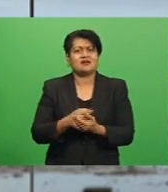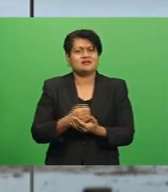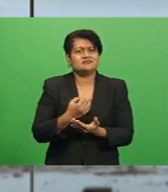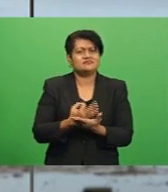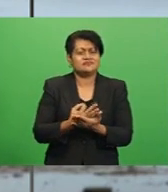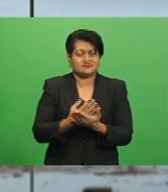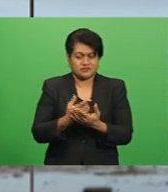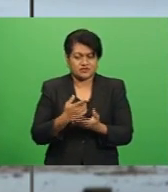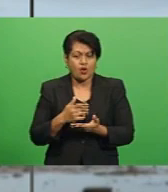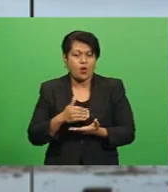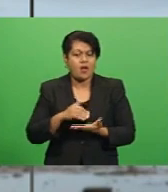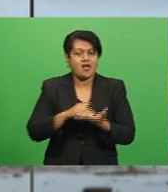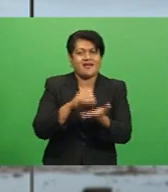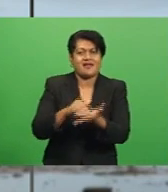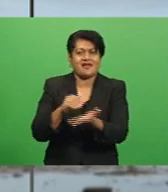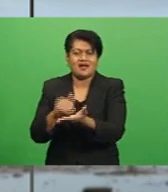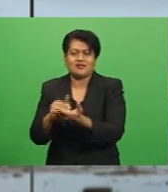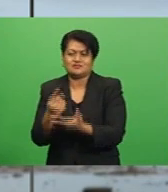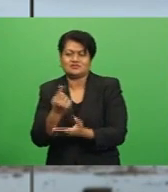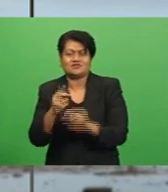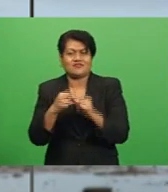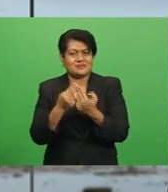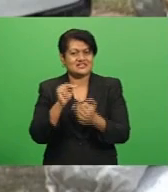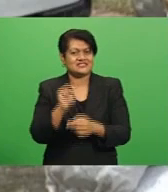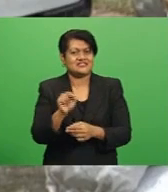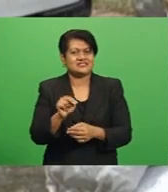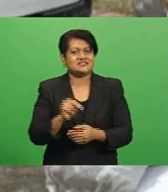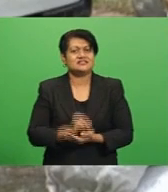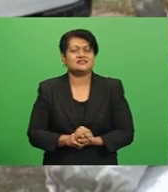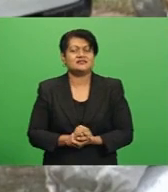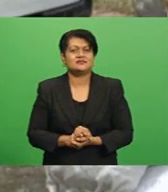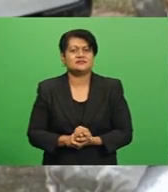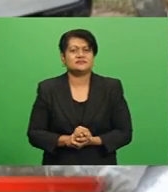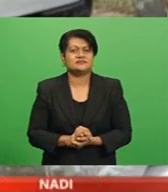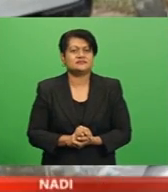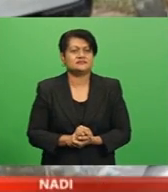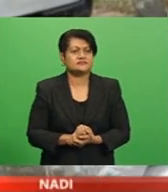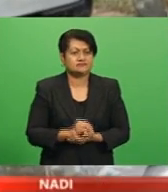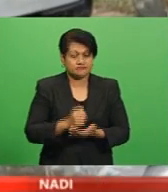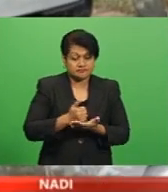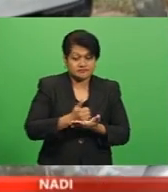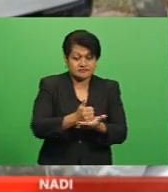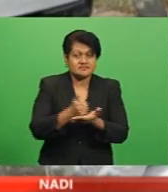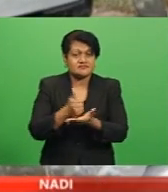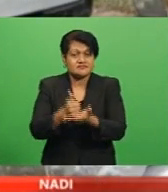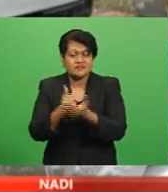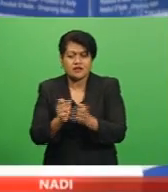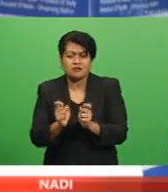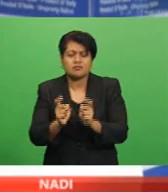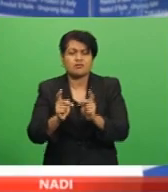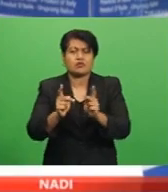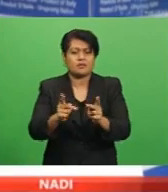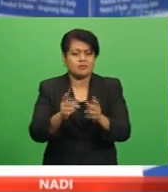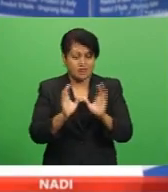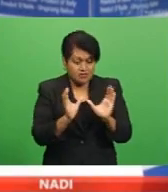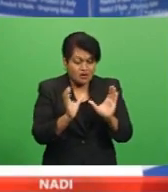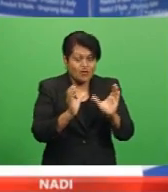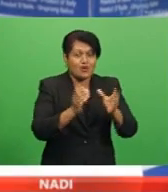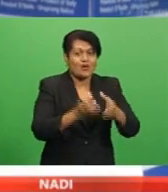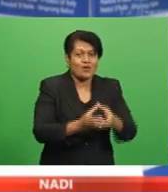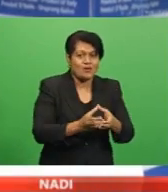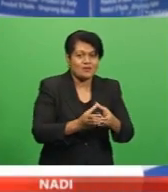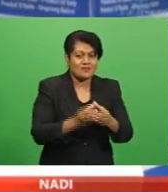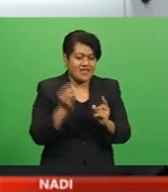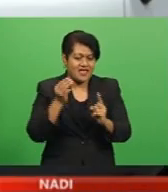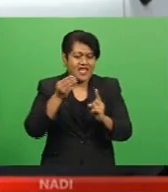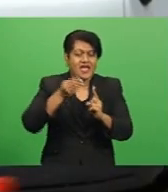need assistance. Felipe Naikaso has more. The assistance that will be provided by this group is aimed at